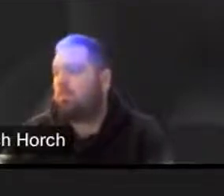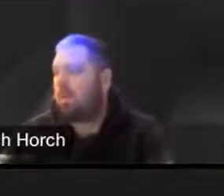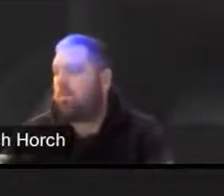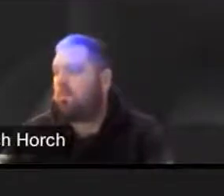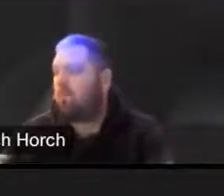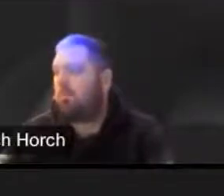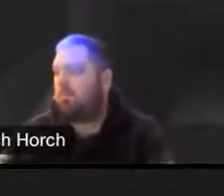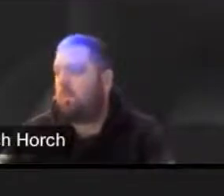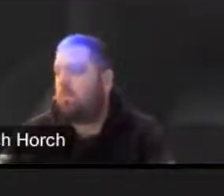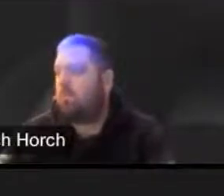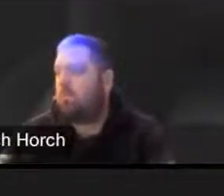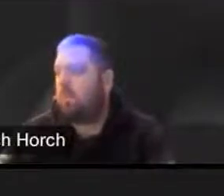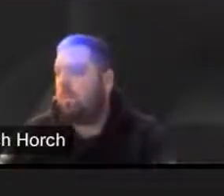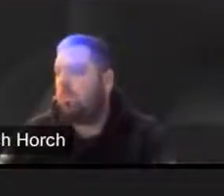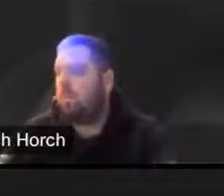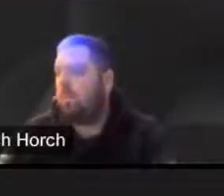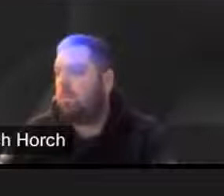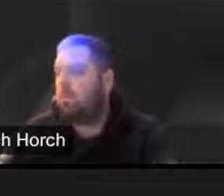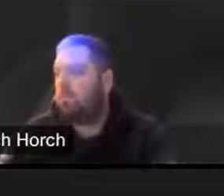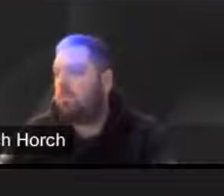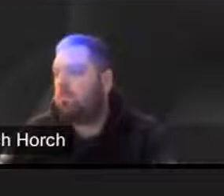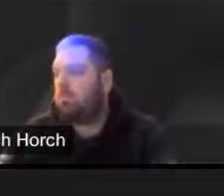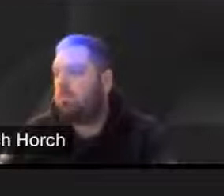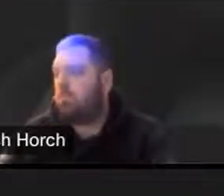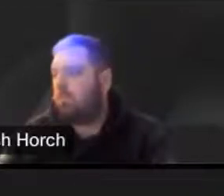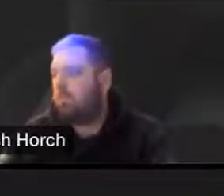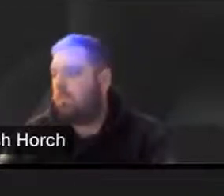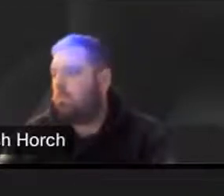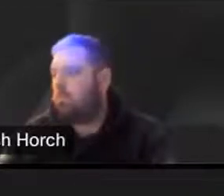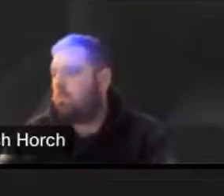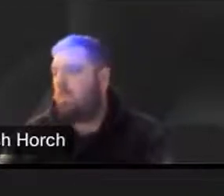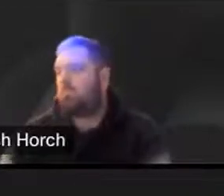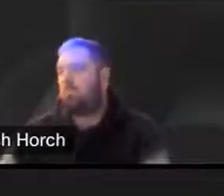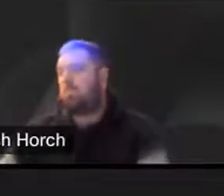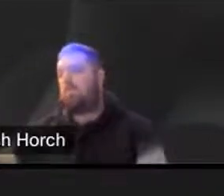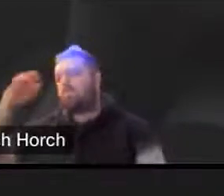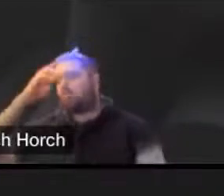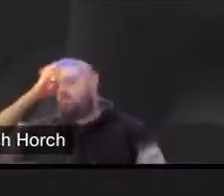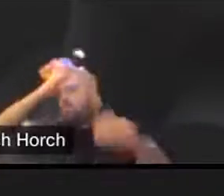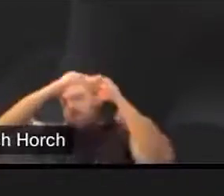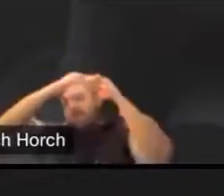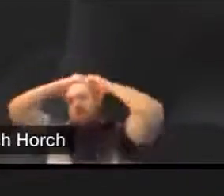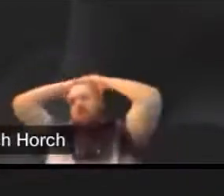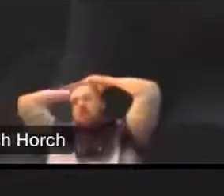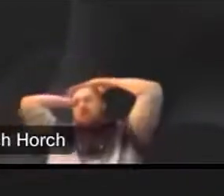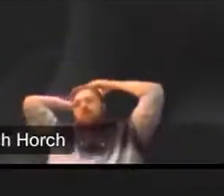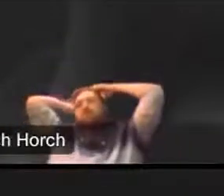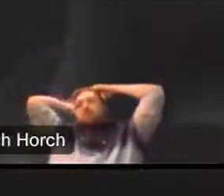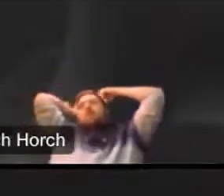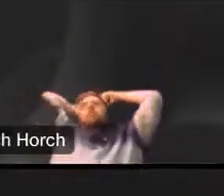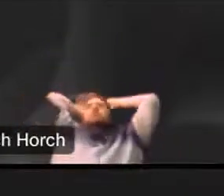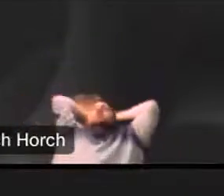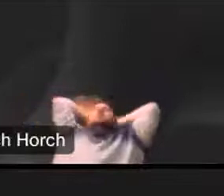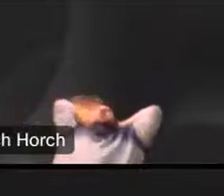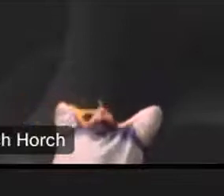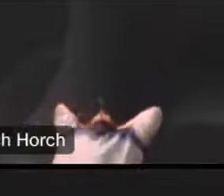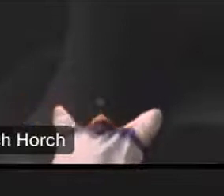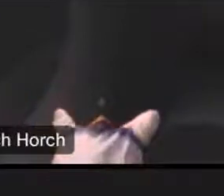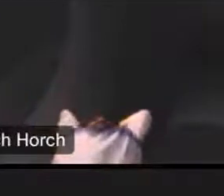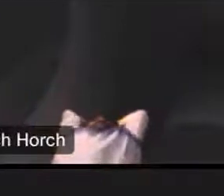fire areas and doing that. I also want to give a plug for the Supported Life Conference. I don't